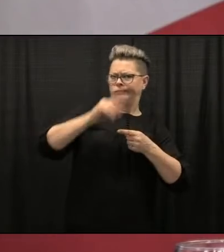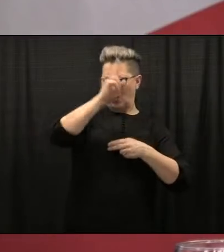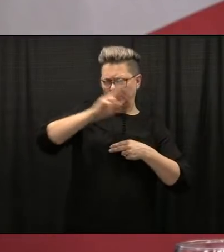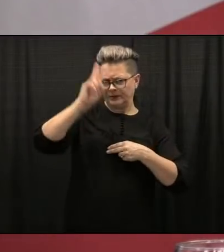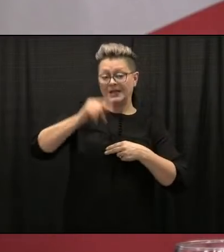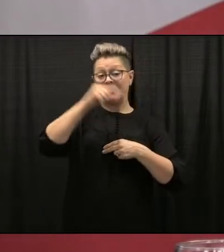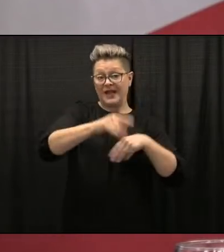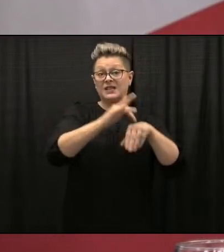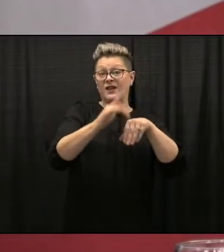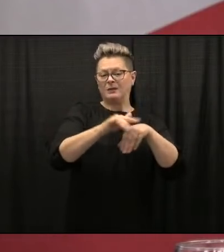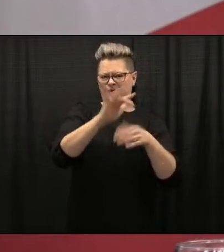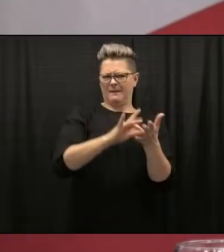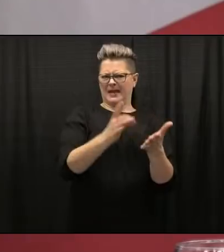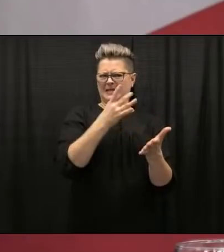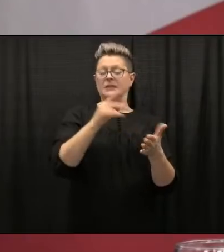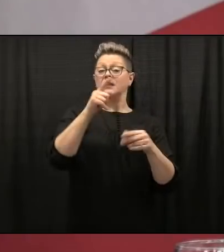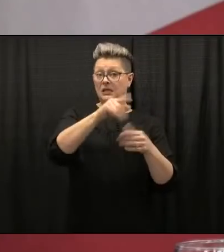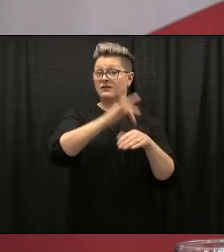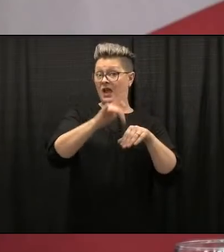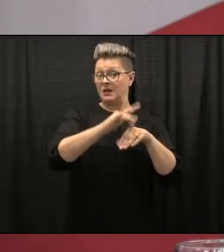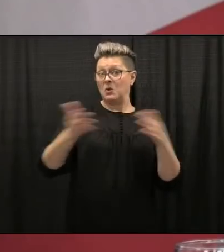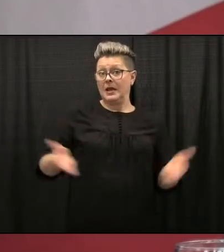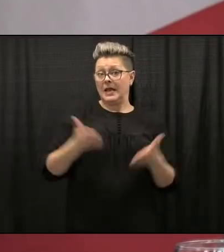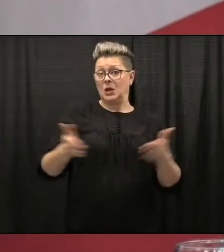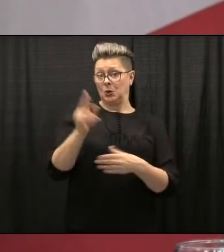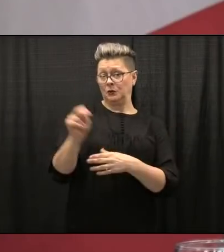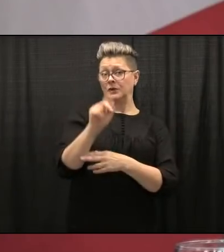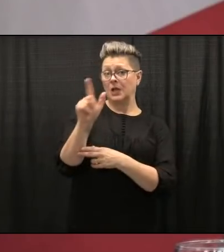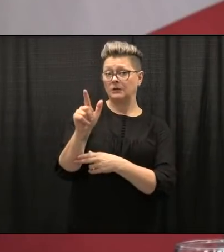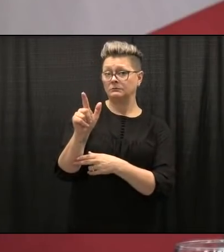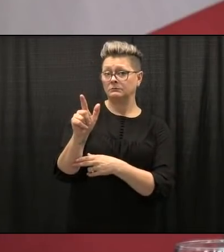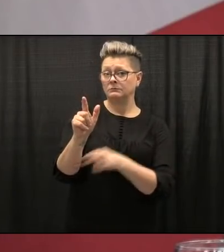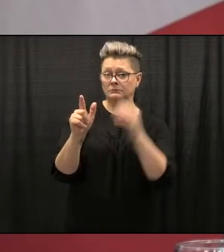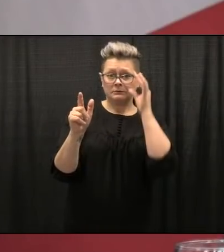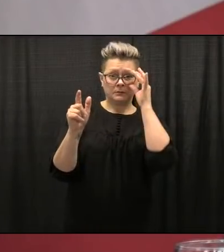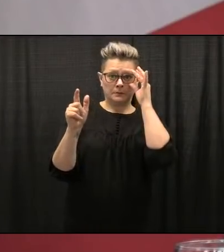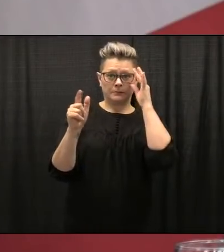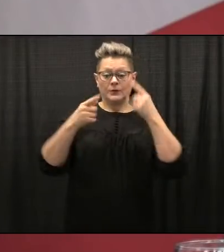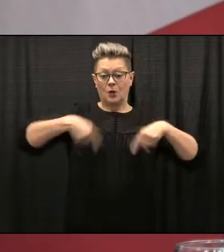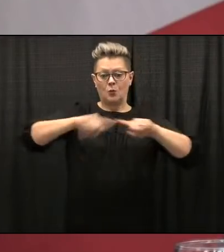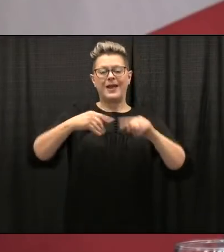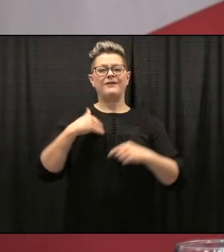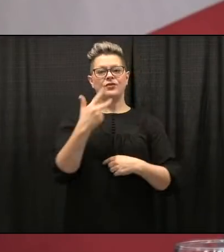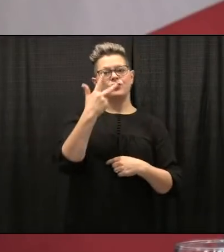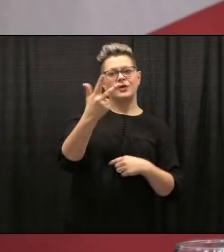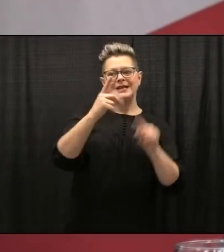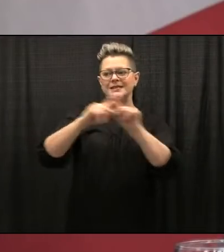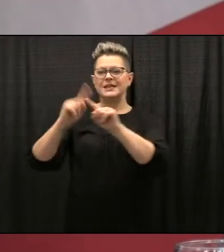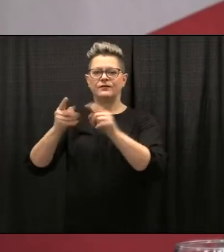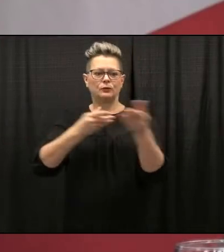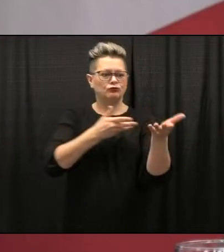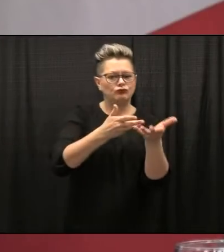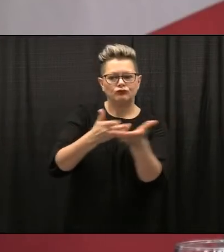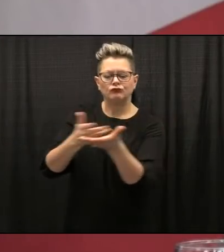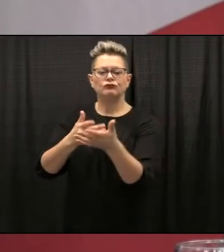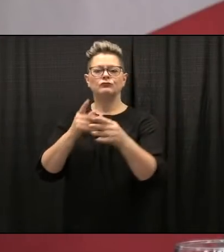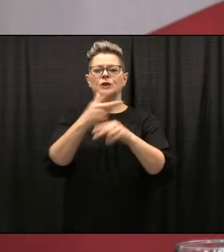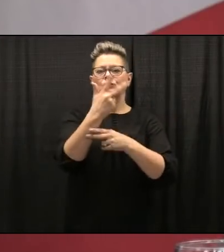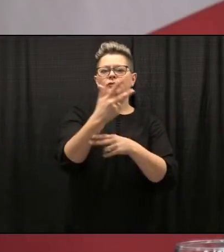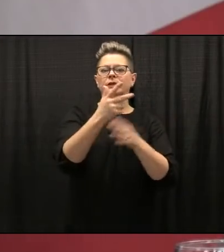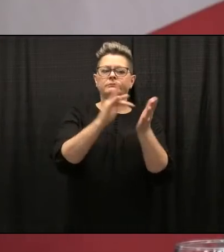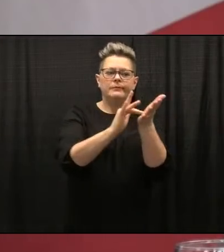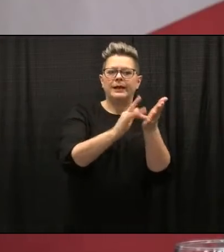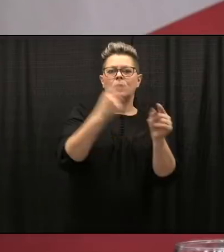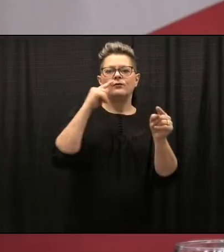the province. And I can inform listeners that we've actually issued 3 treatment courses so far to date, 1